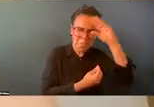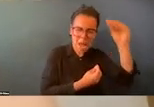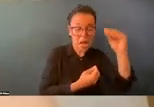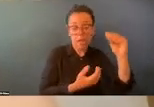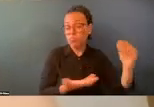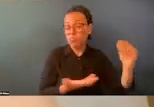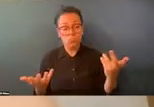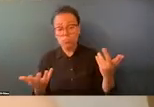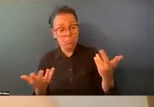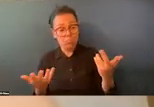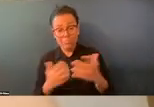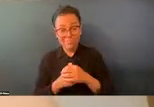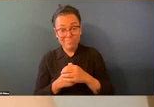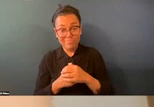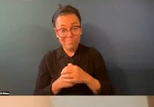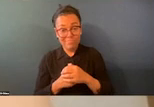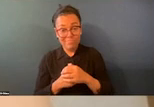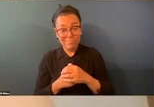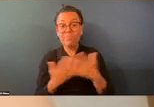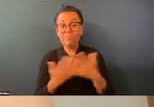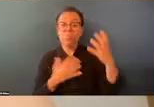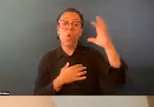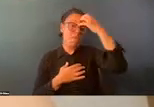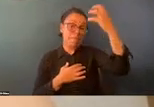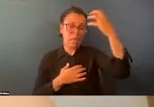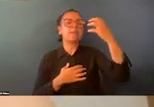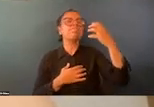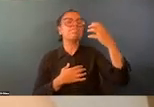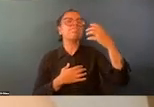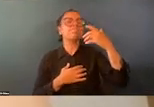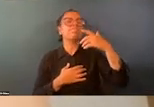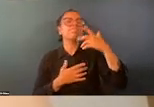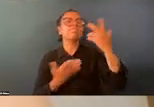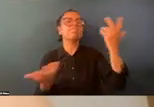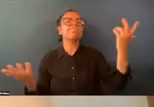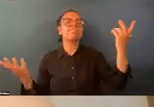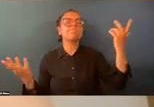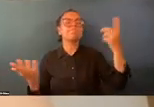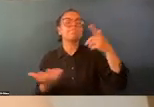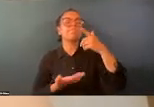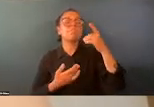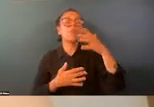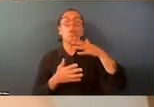especially in Tajikistan, the government sector is more dominated by